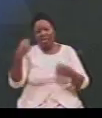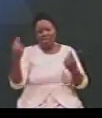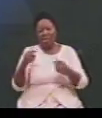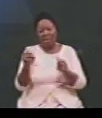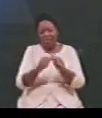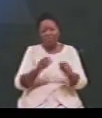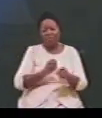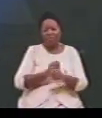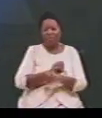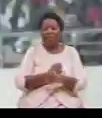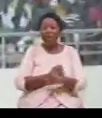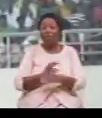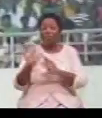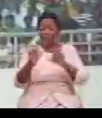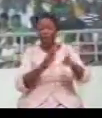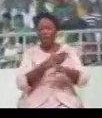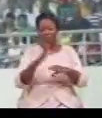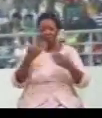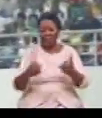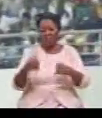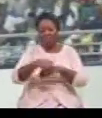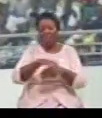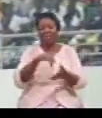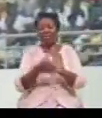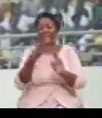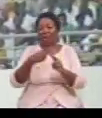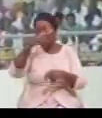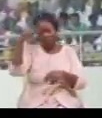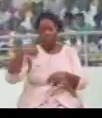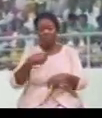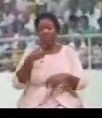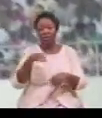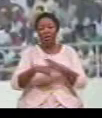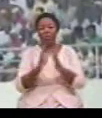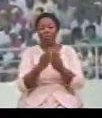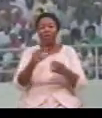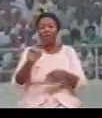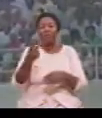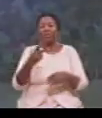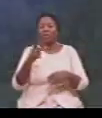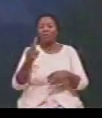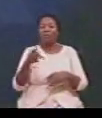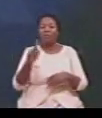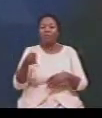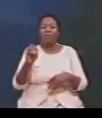flow away tonight. Because we're told in 2 Peter